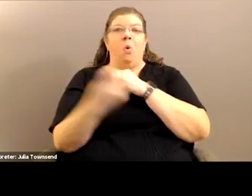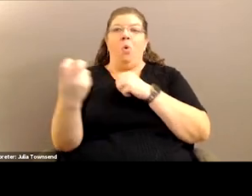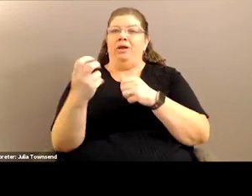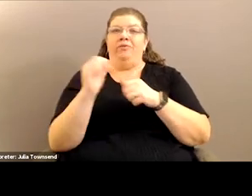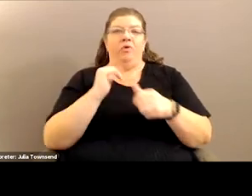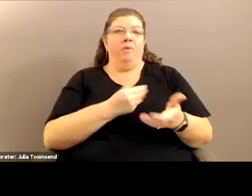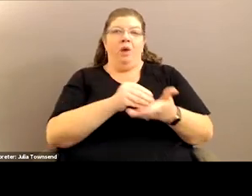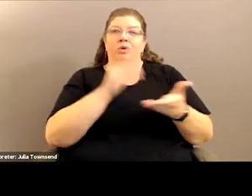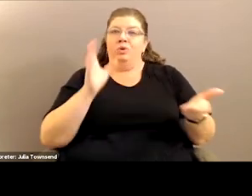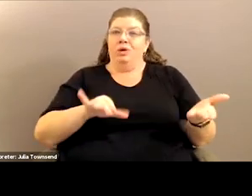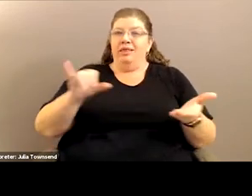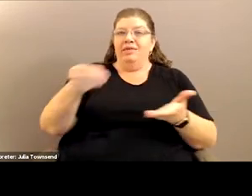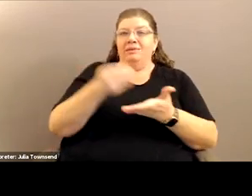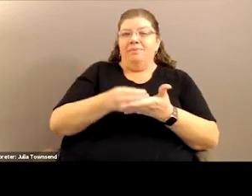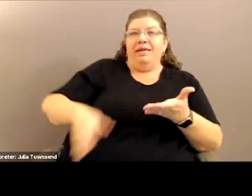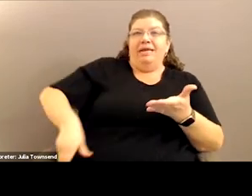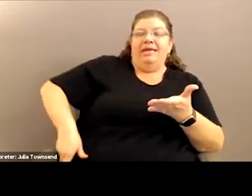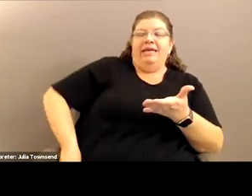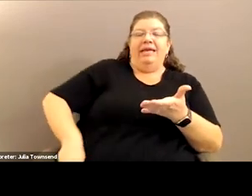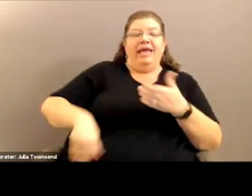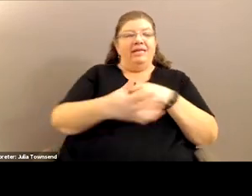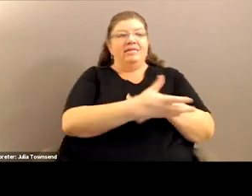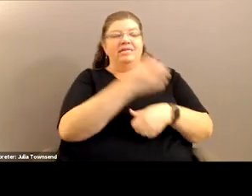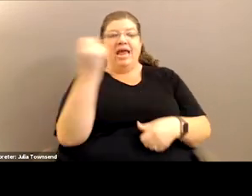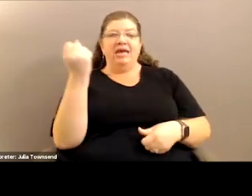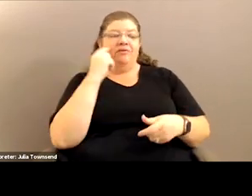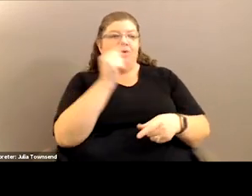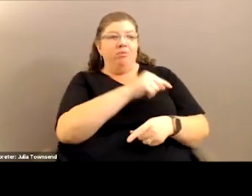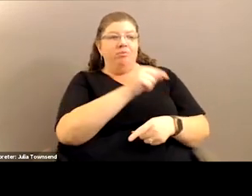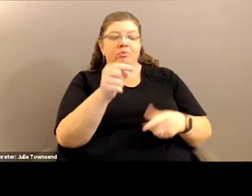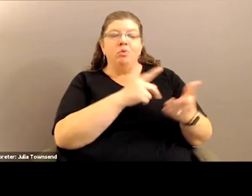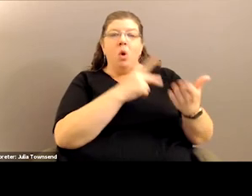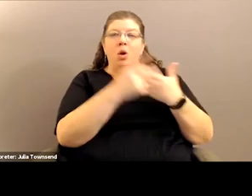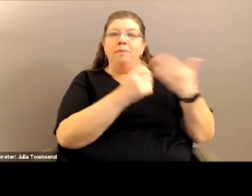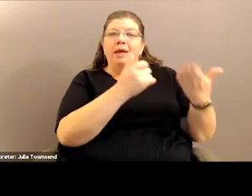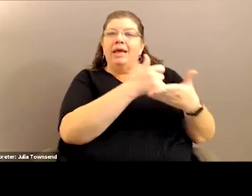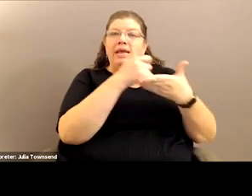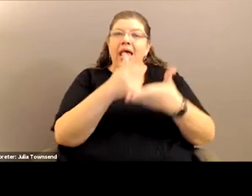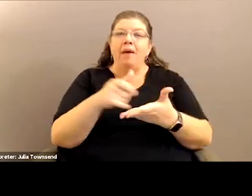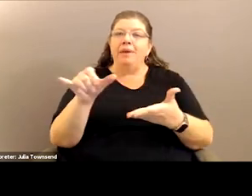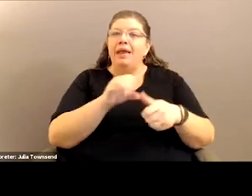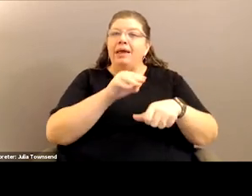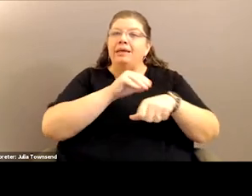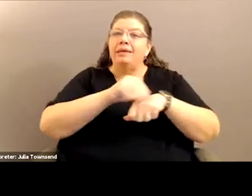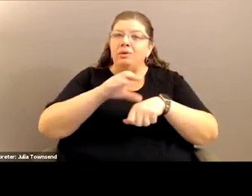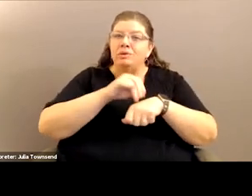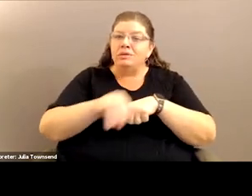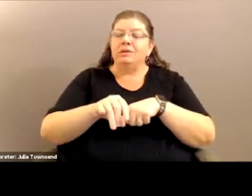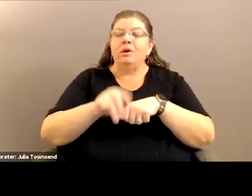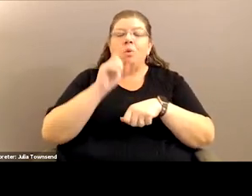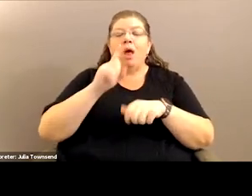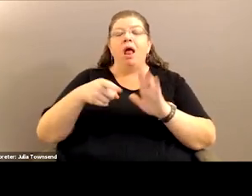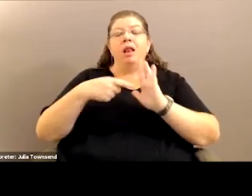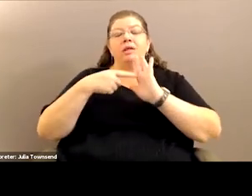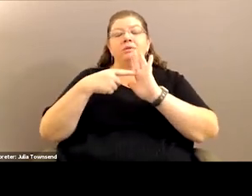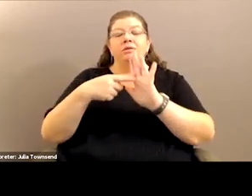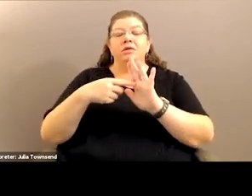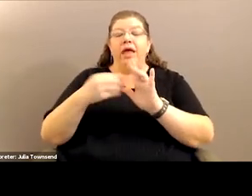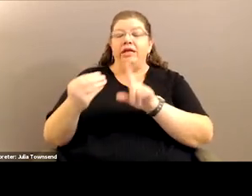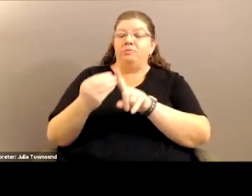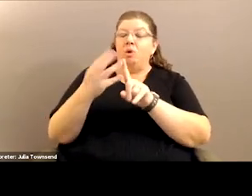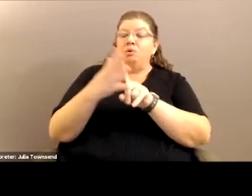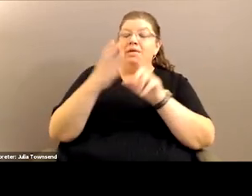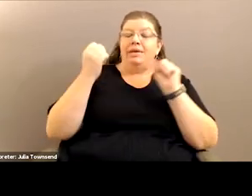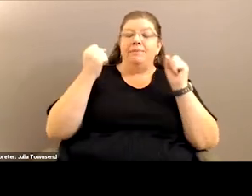money is directly stolen from resources that could help students such as much-needed counseling services while exposing many students to the stress of